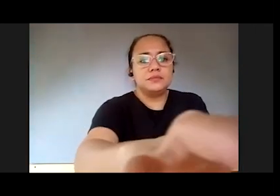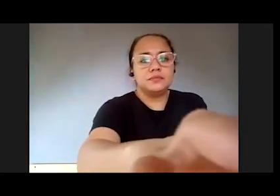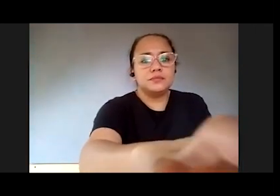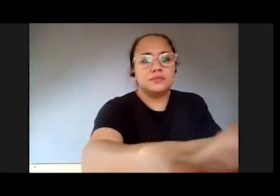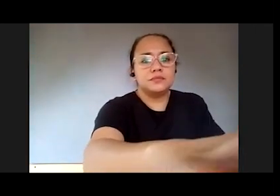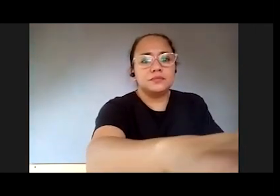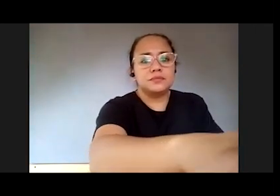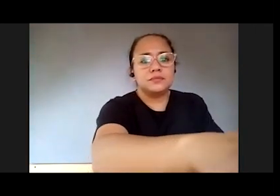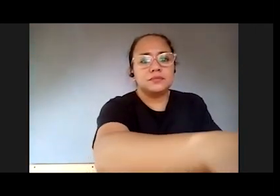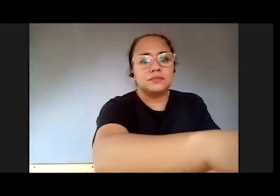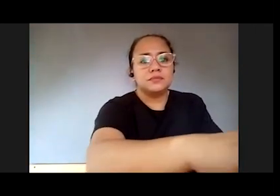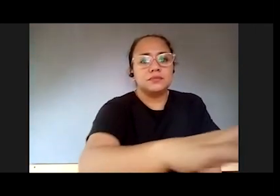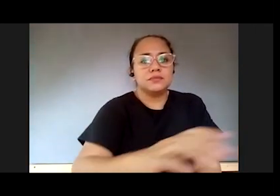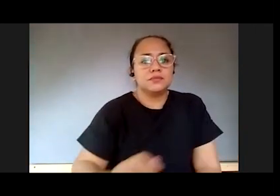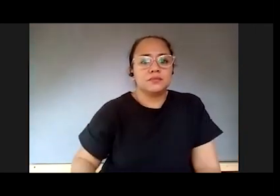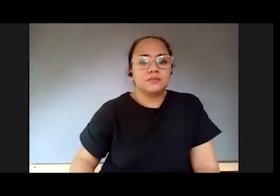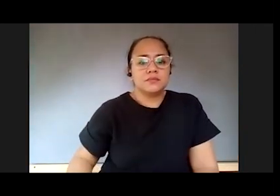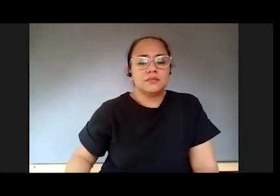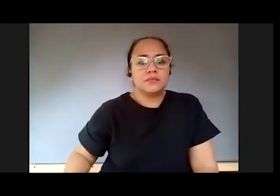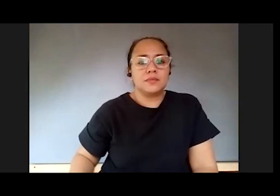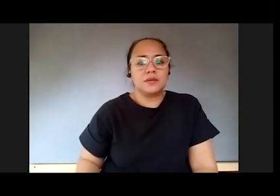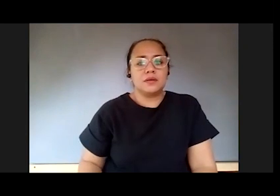Okay, first one.